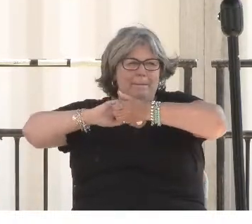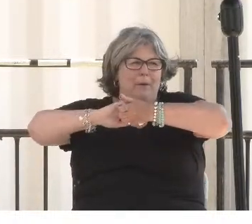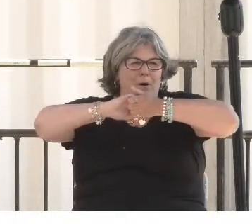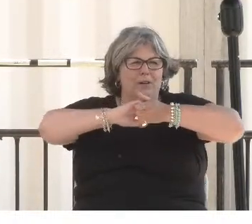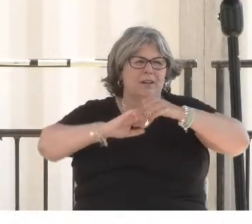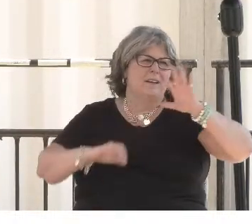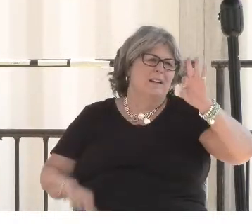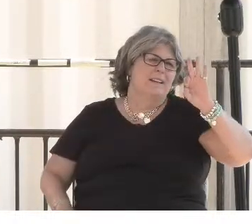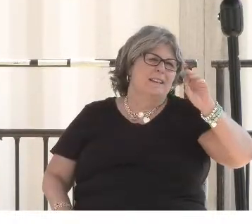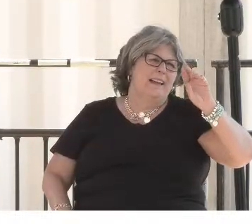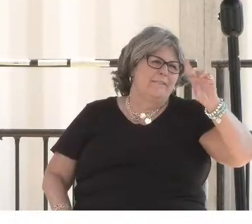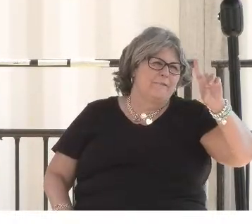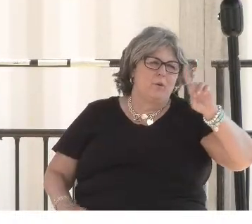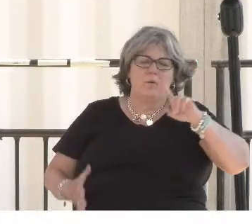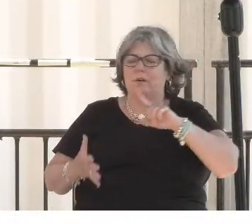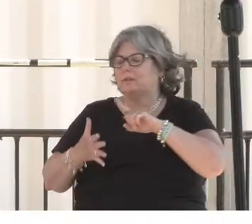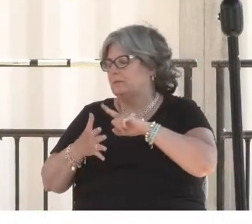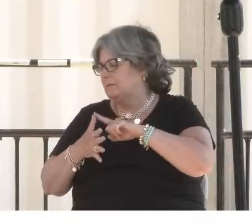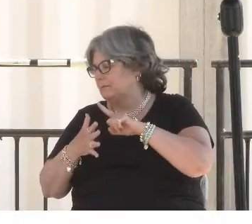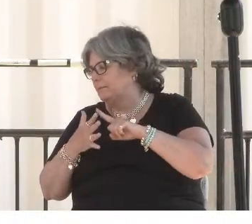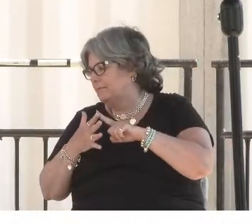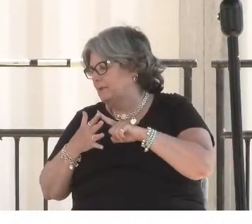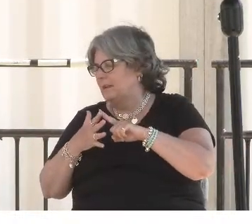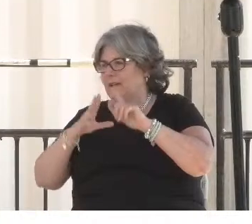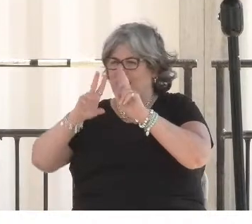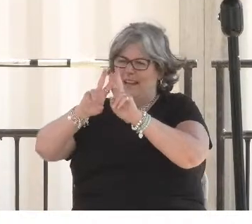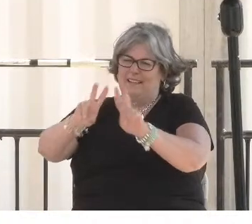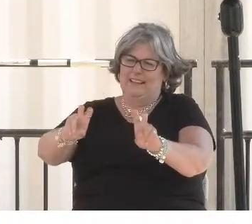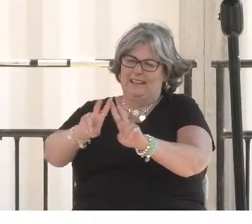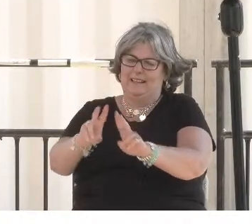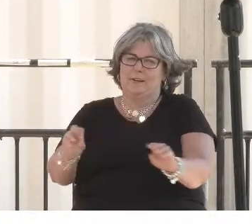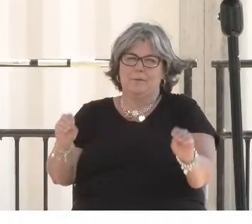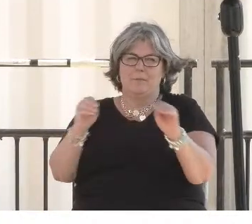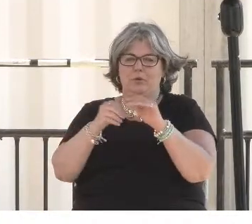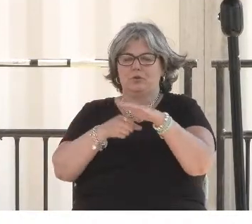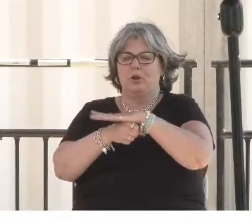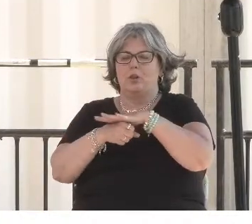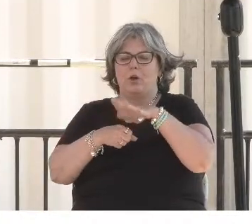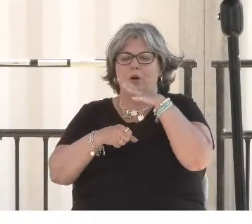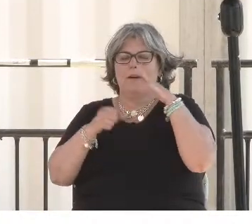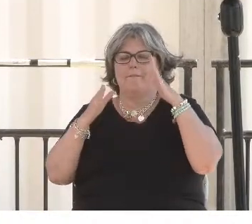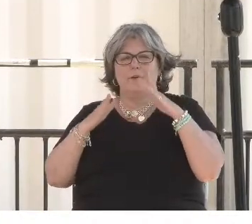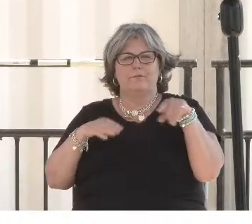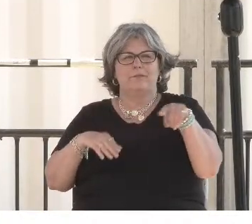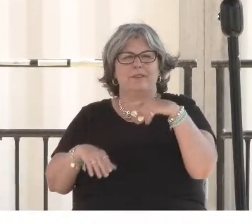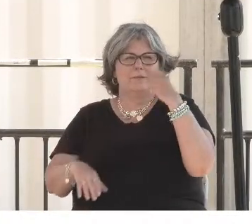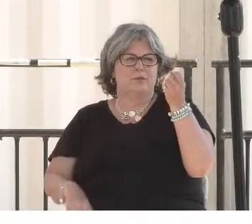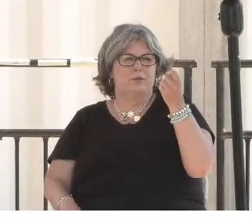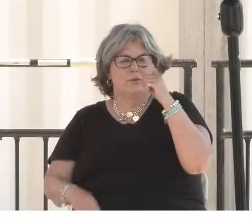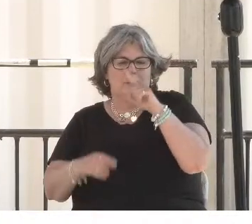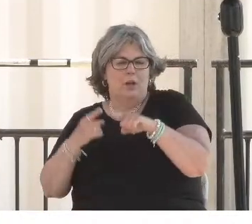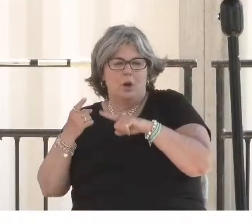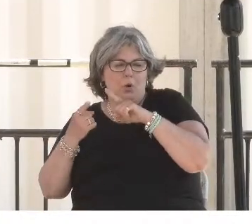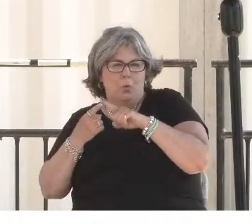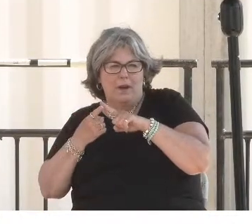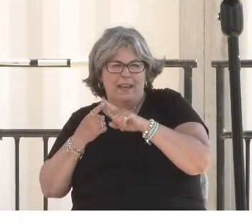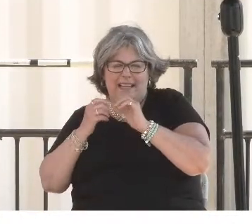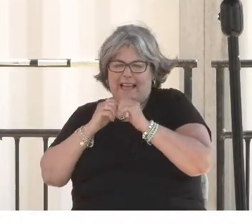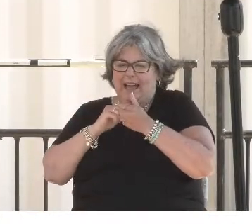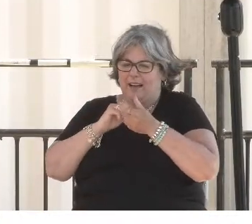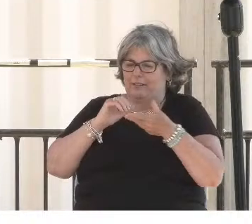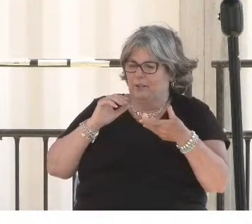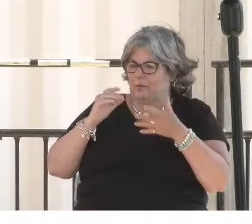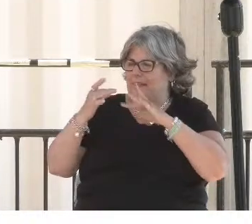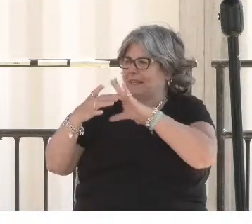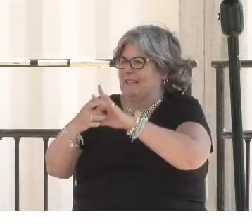Ford Pro and bringing more analytics to our local farmers to understand how do we connect